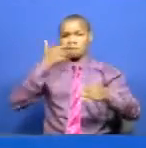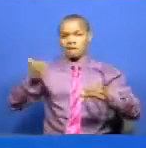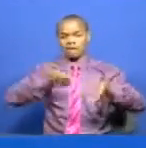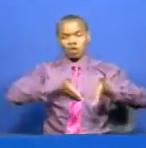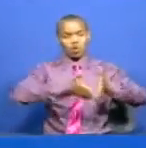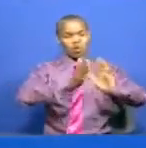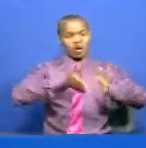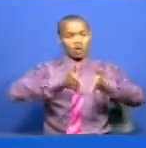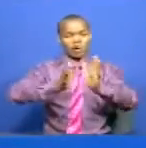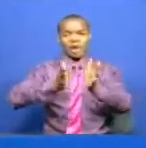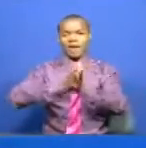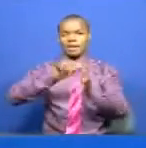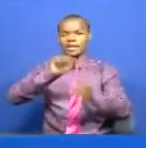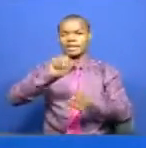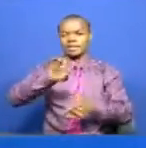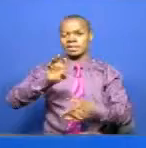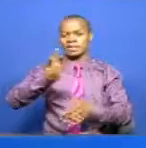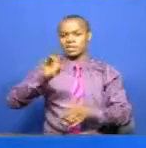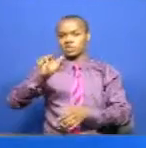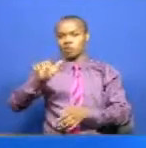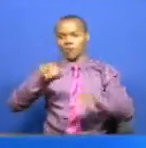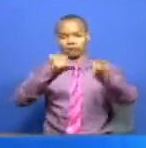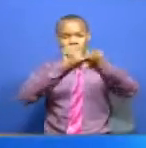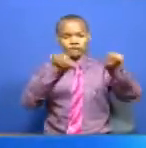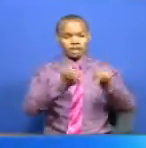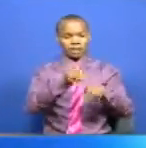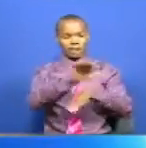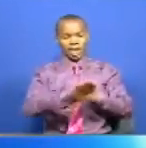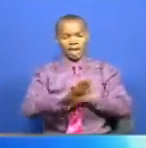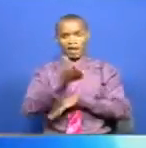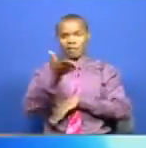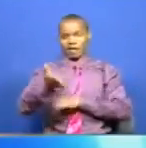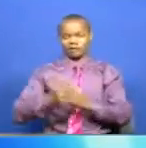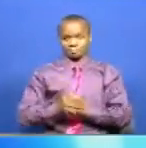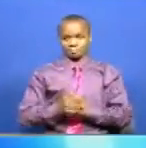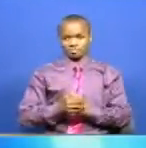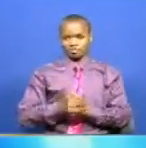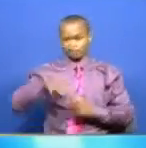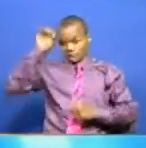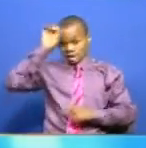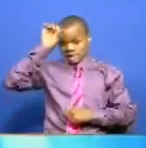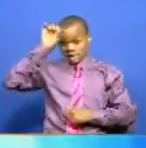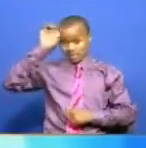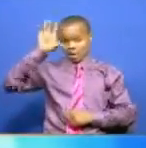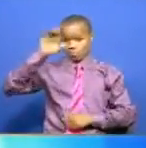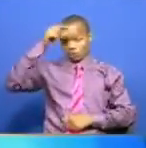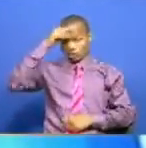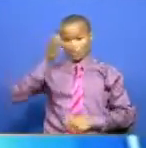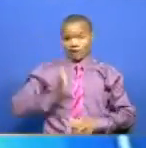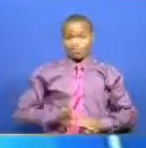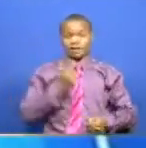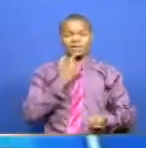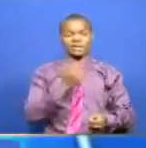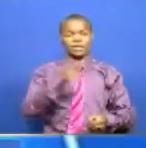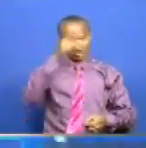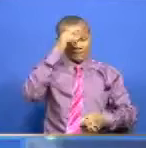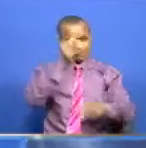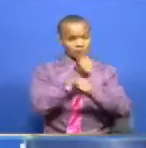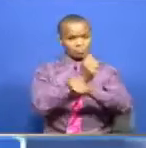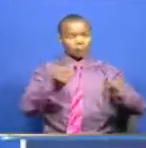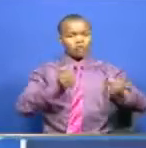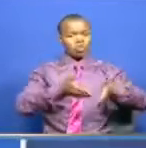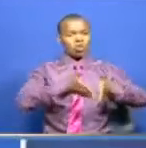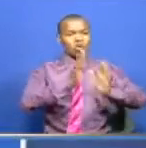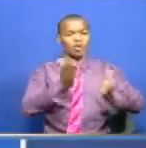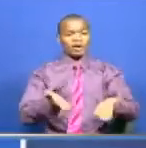and sewerage systems in the area. Nyoro said that given that the government cannot be able to promptly improve roads, partnerships can go a